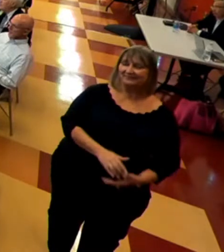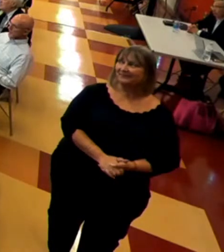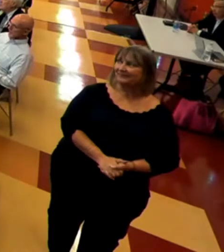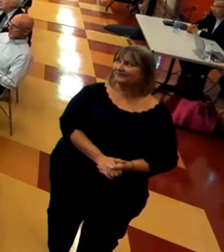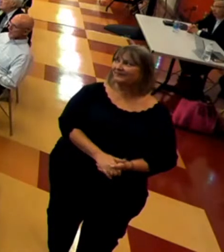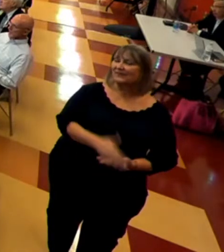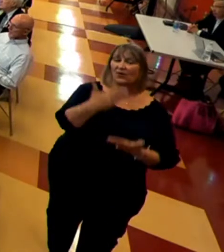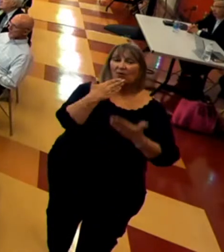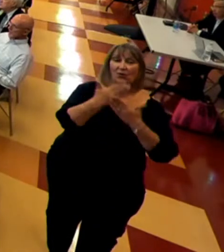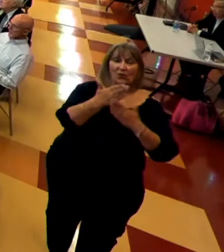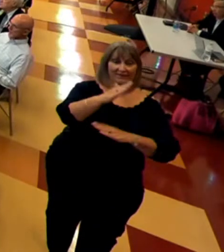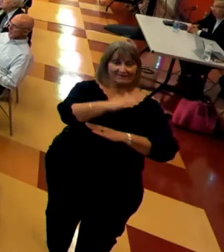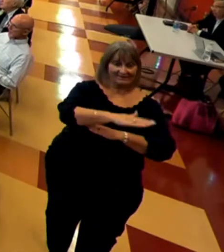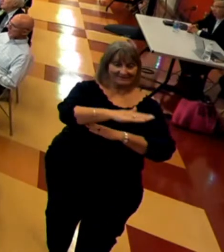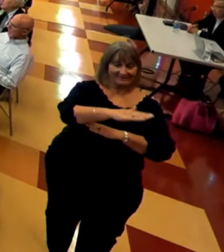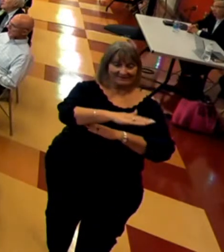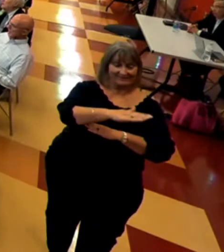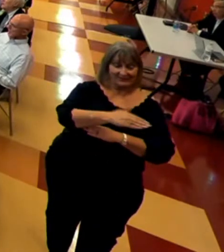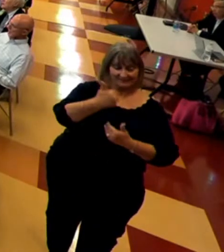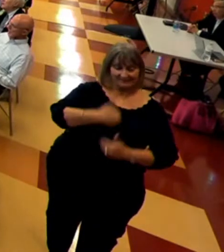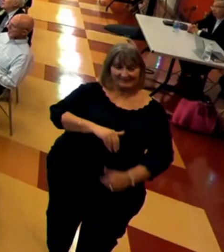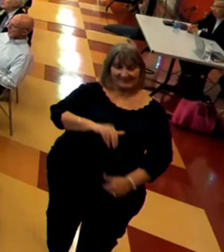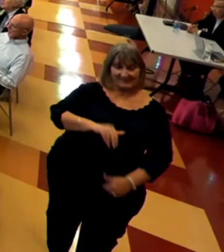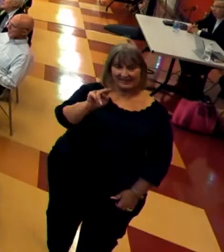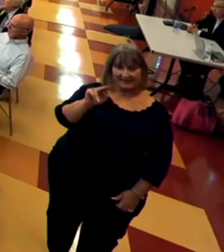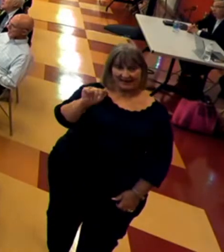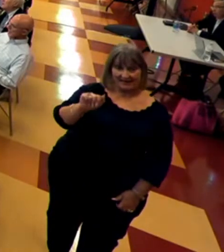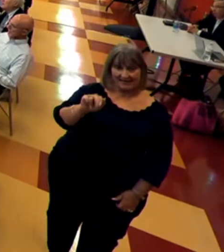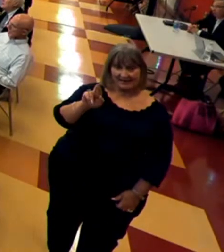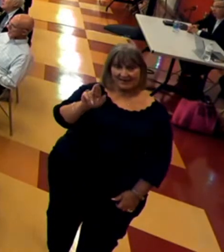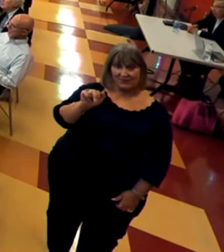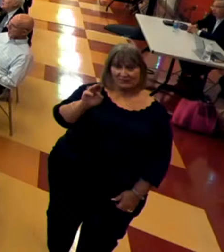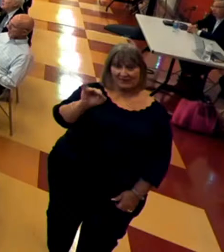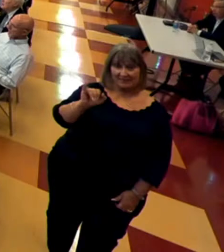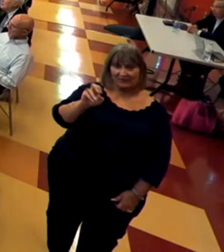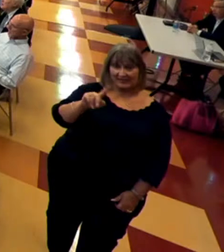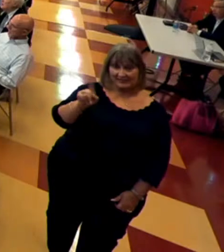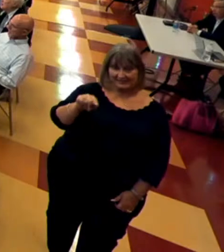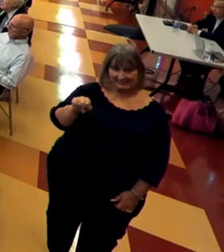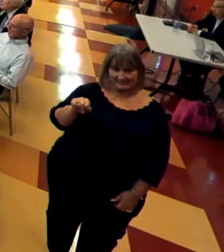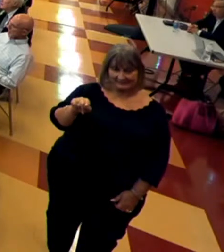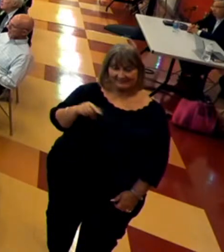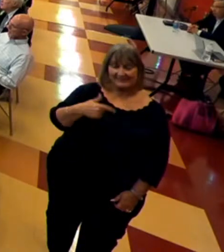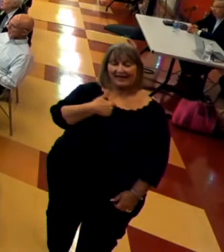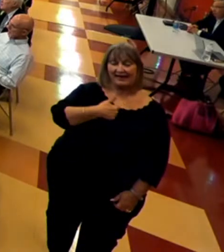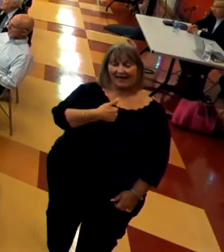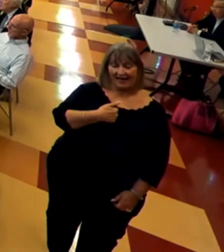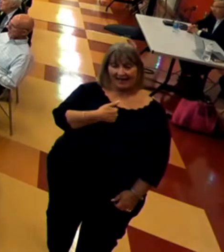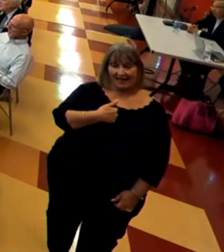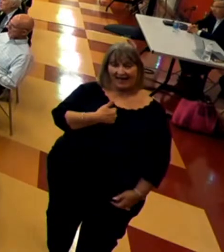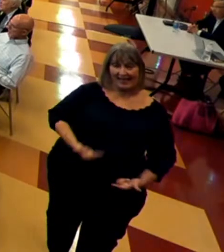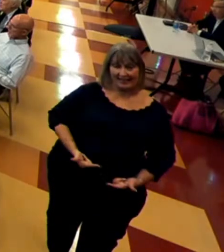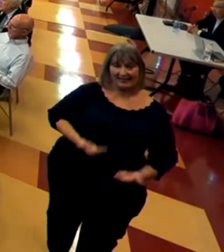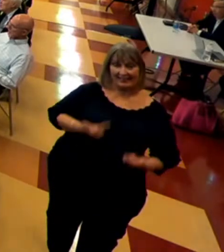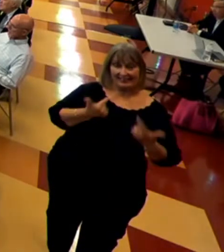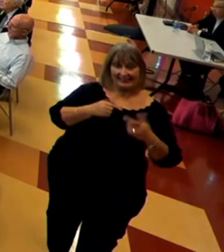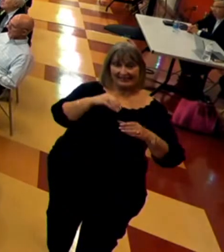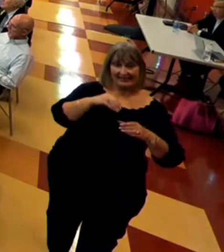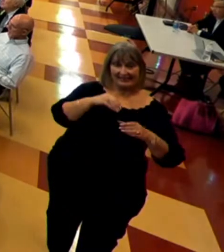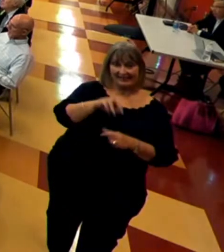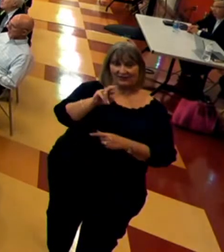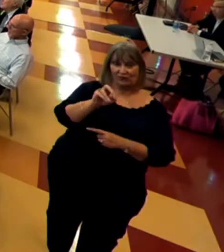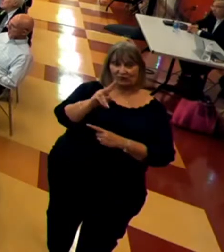Good afternoon. I'm Ana Ramirez, and I am a resident of the River Road